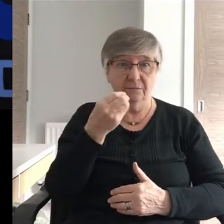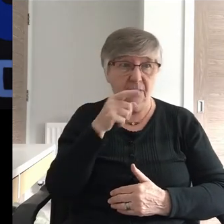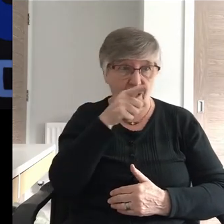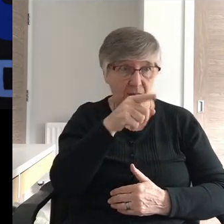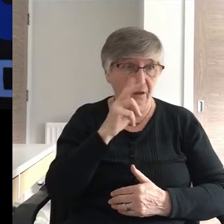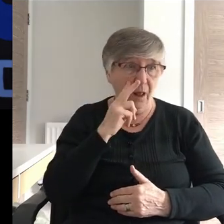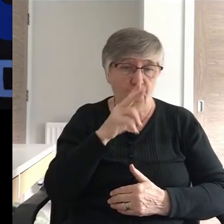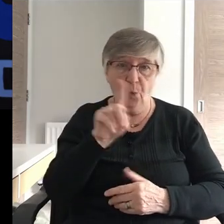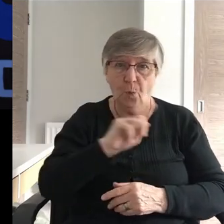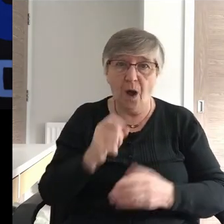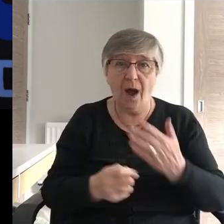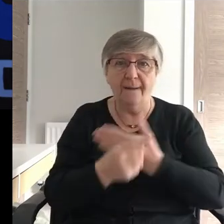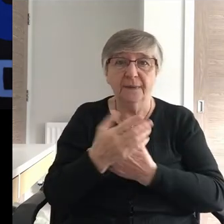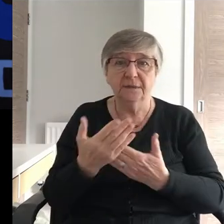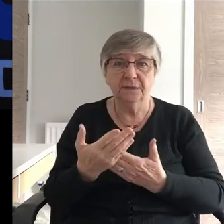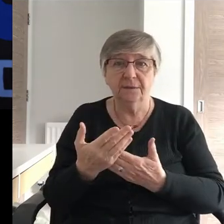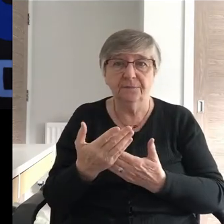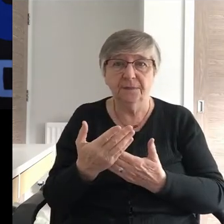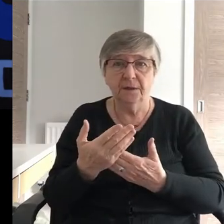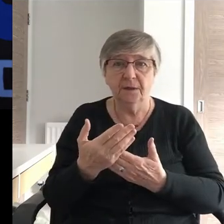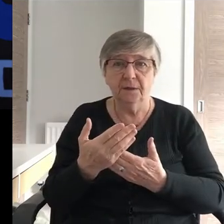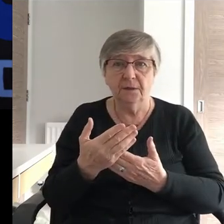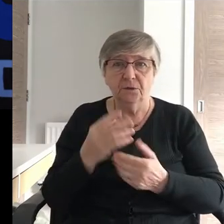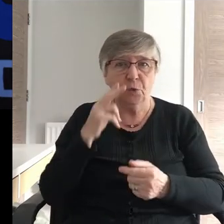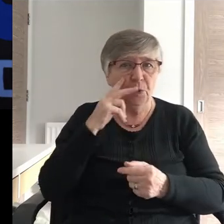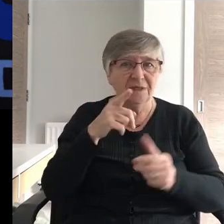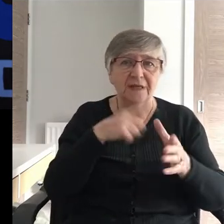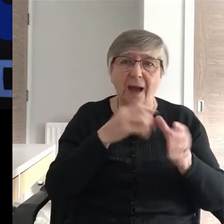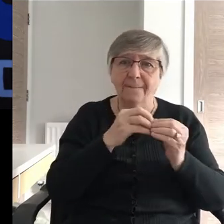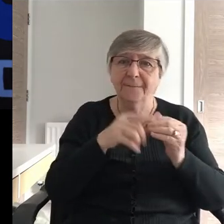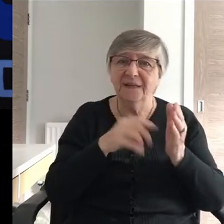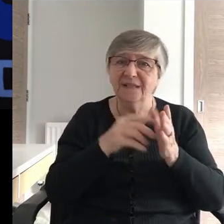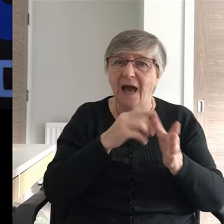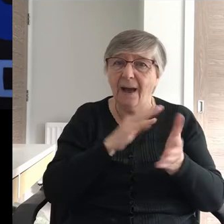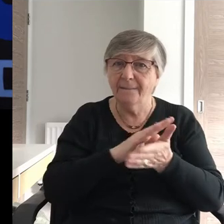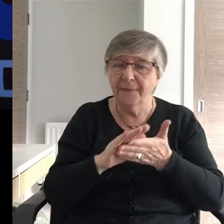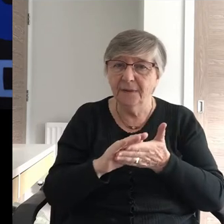he turned out. So he sees Abinadab,